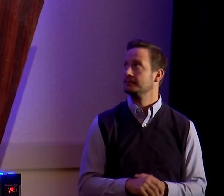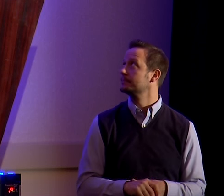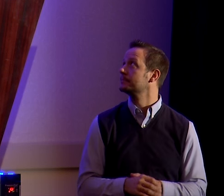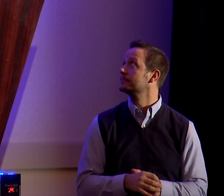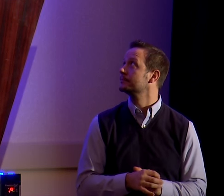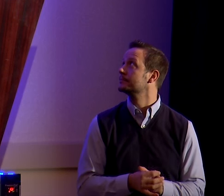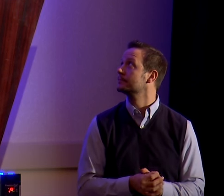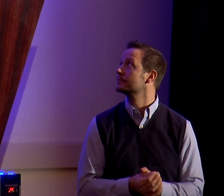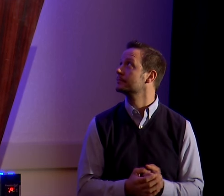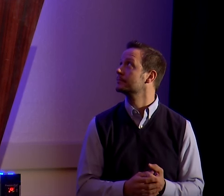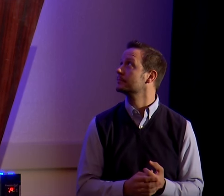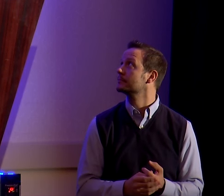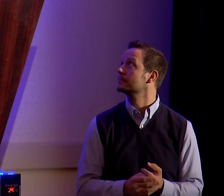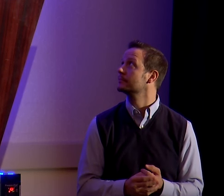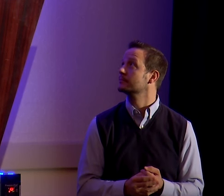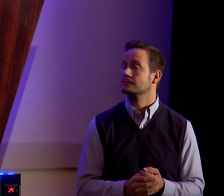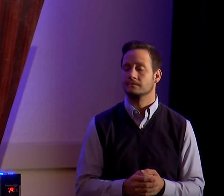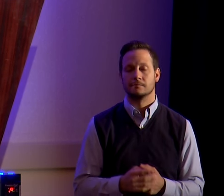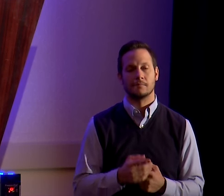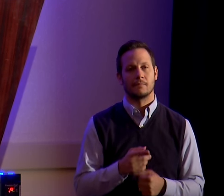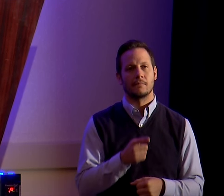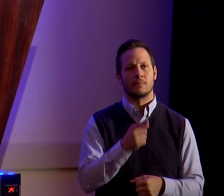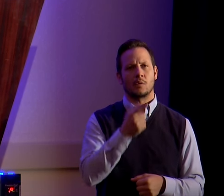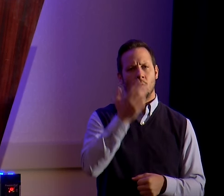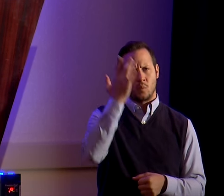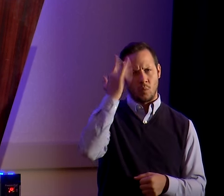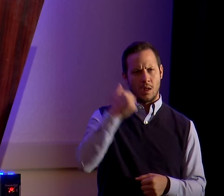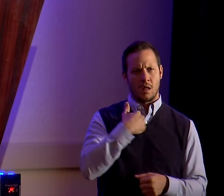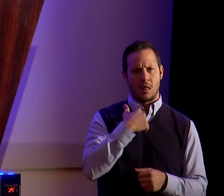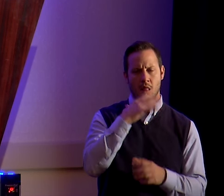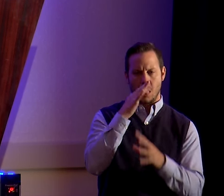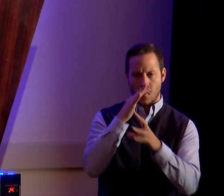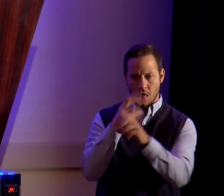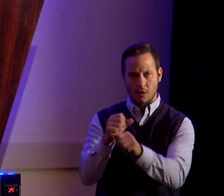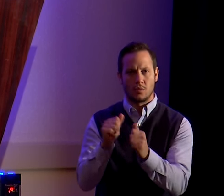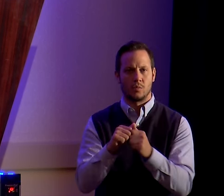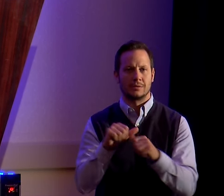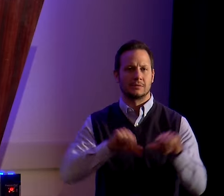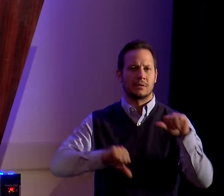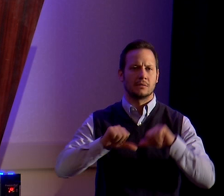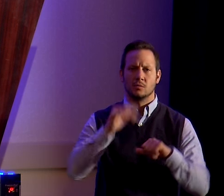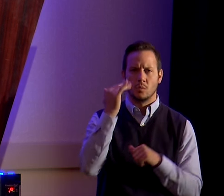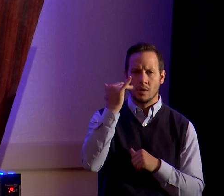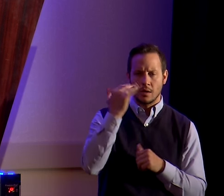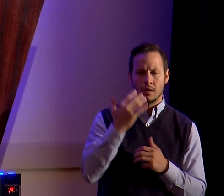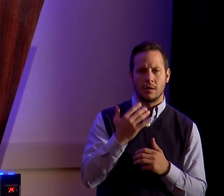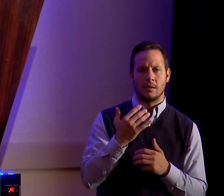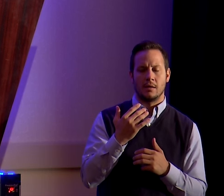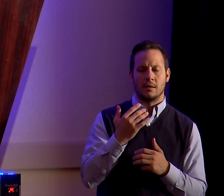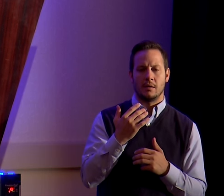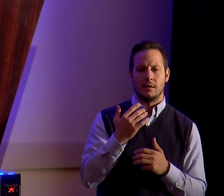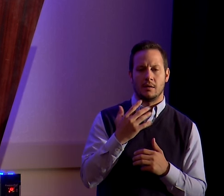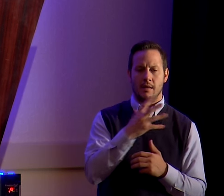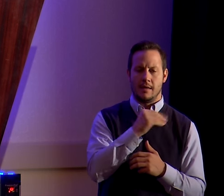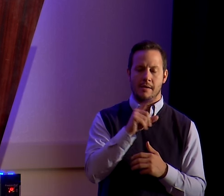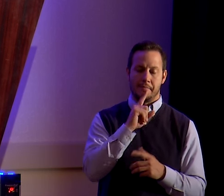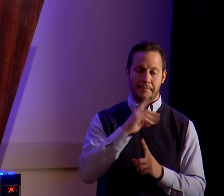What tipped my interest in science and really convinced me